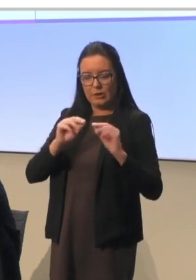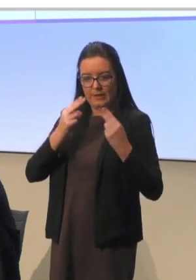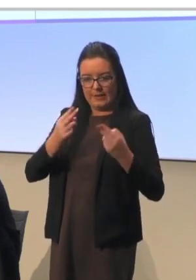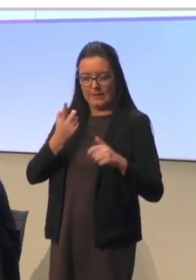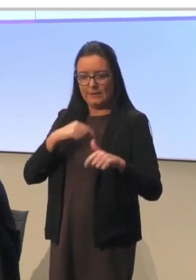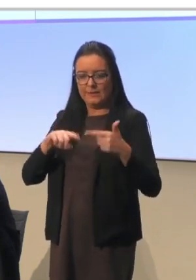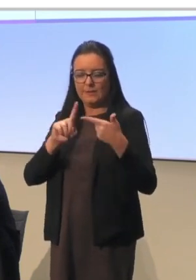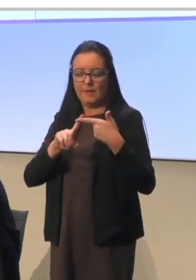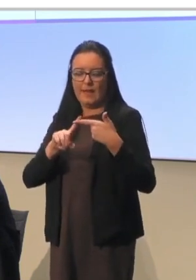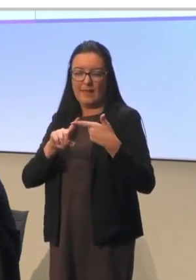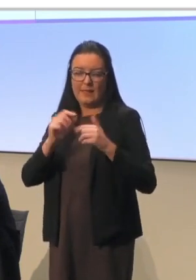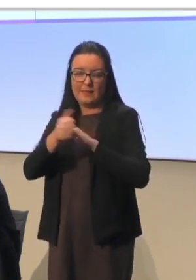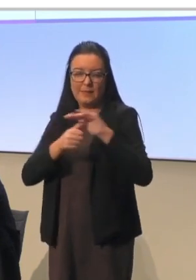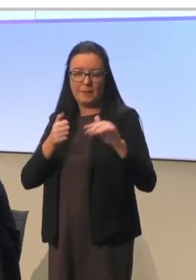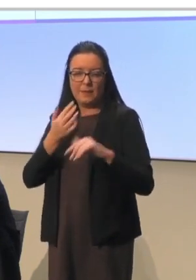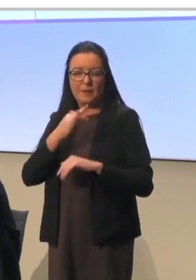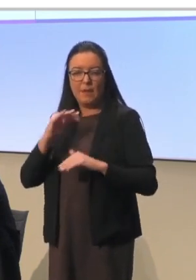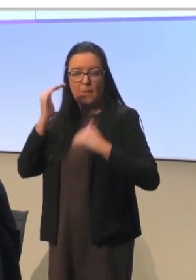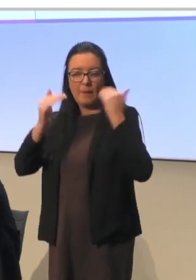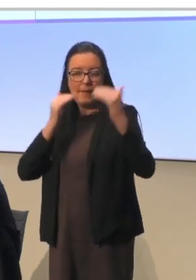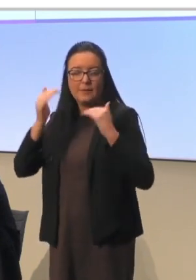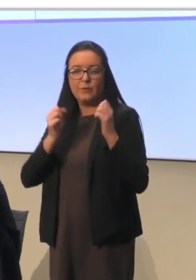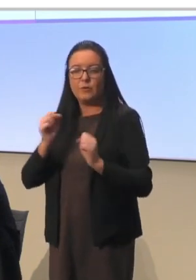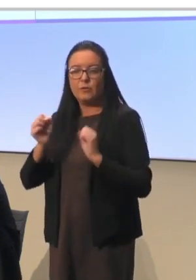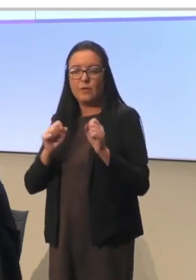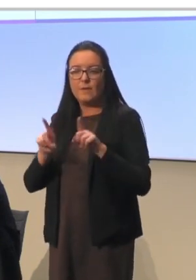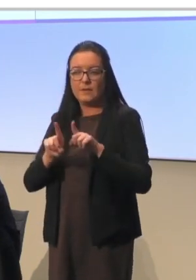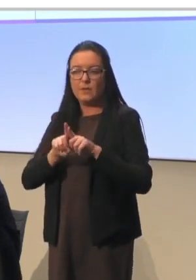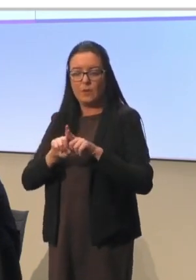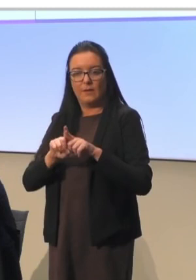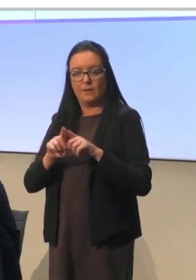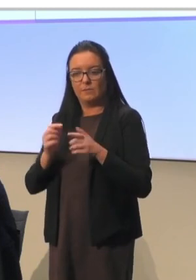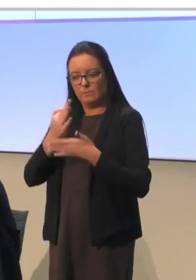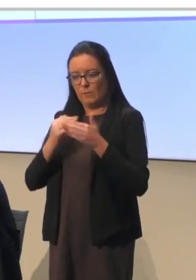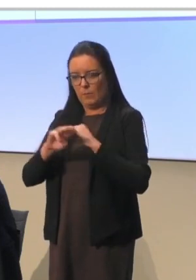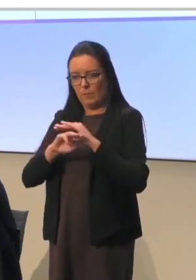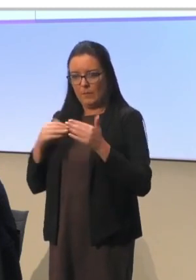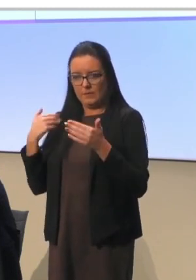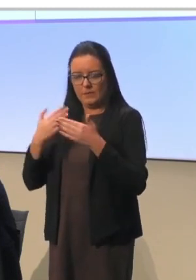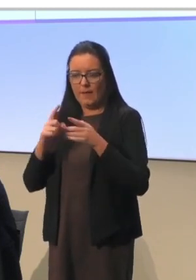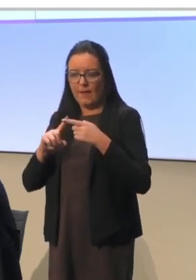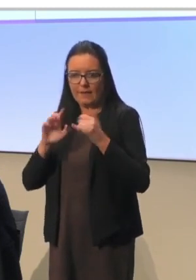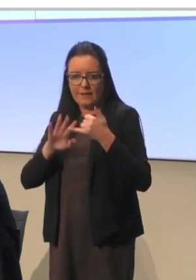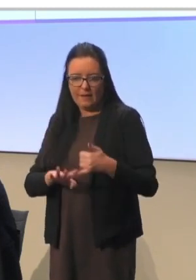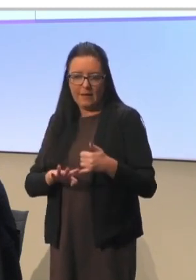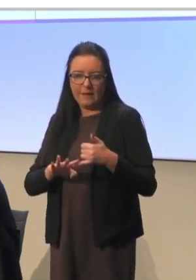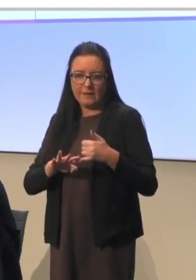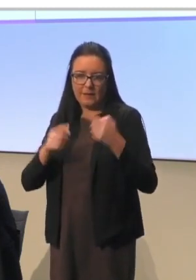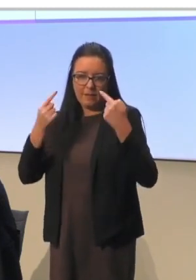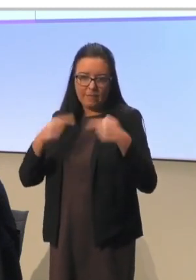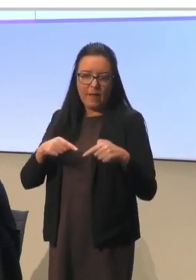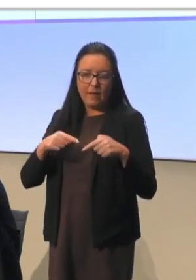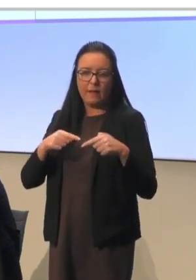to look at the experiences within adult services as well over the coming months, and then we'll have a final report for spring 2023, and